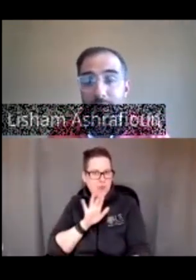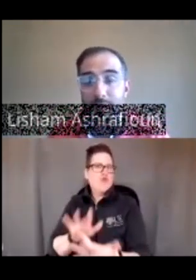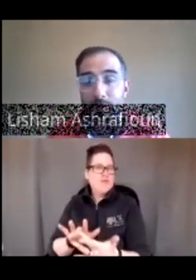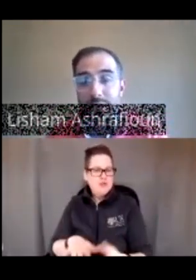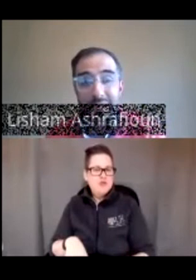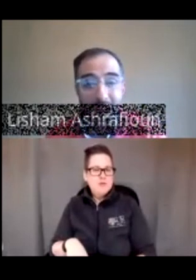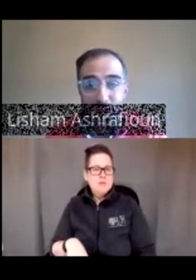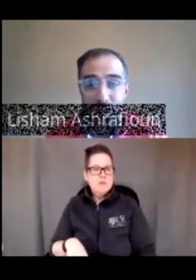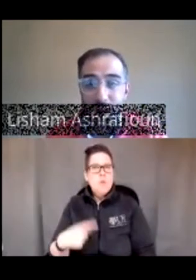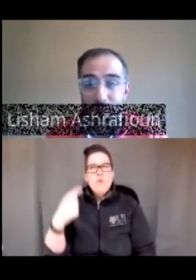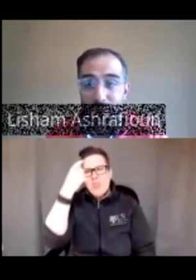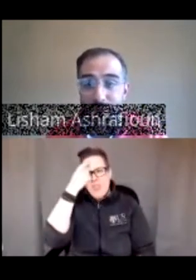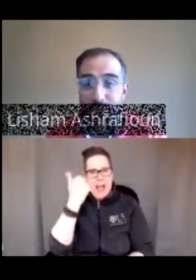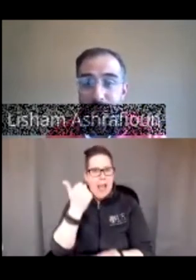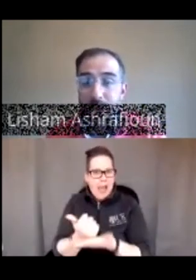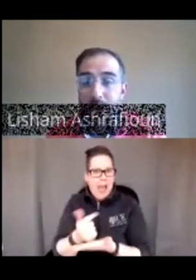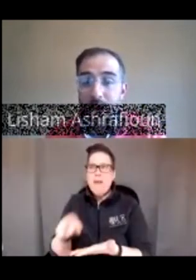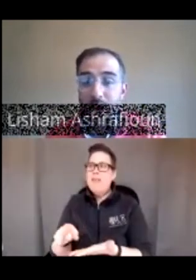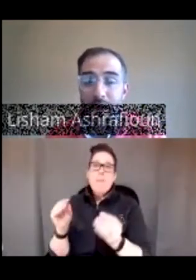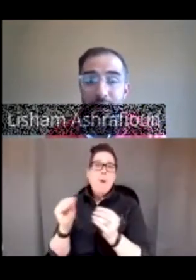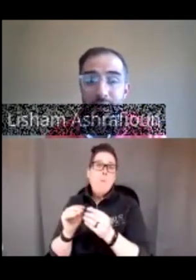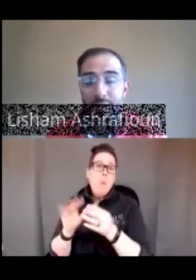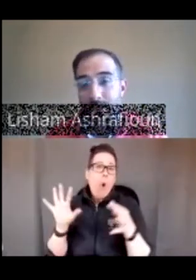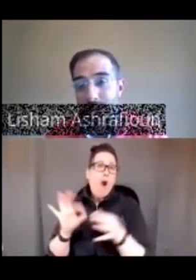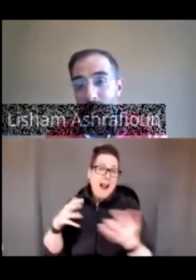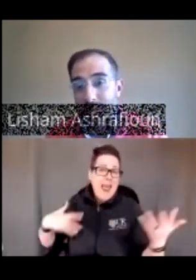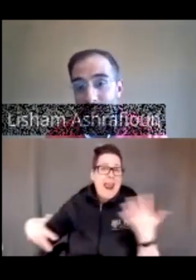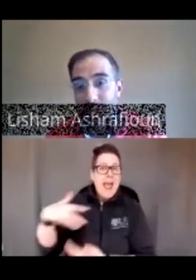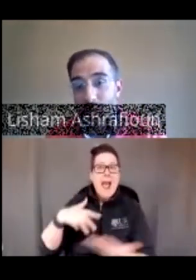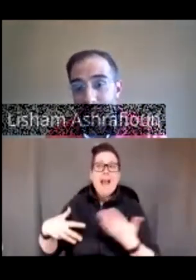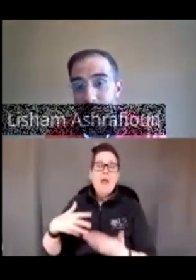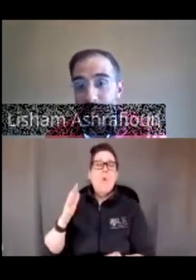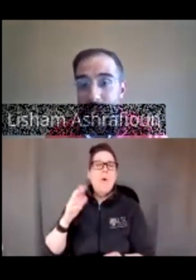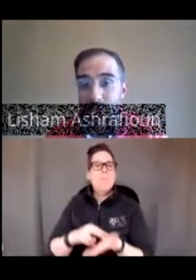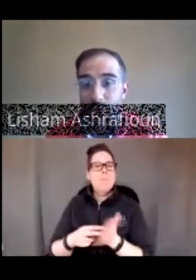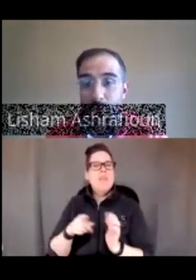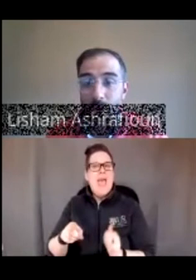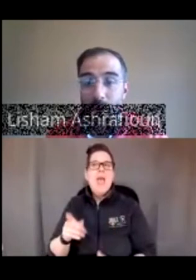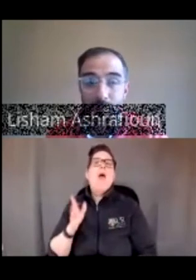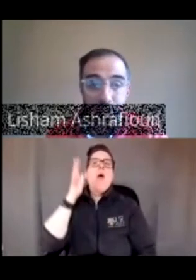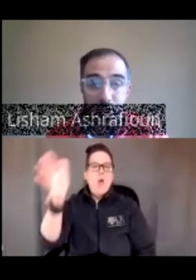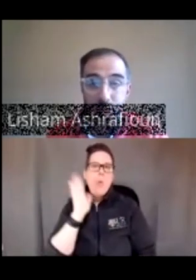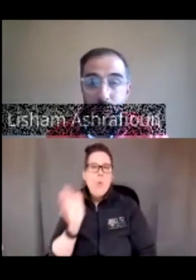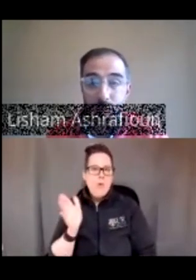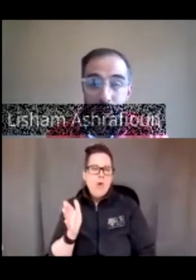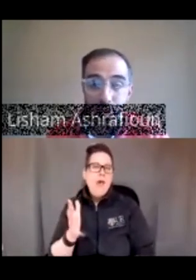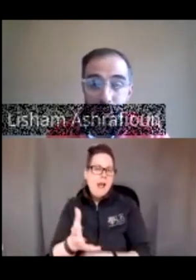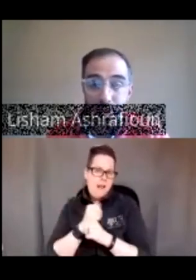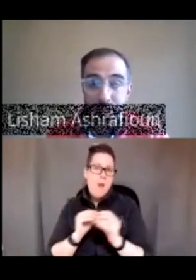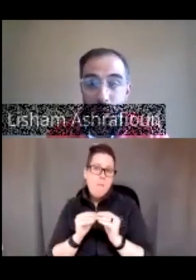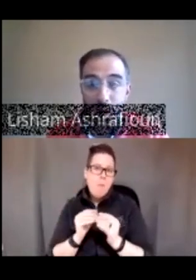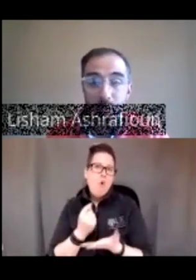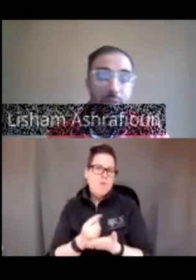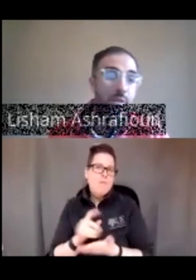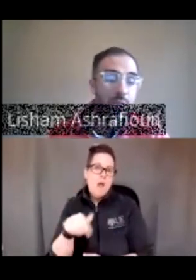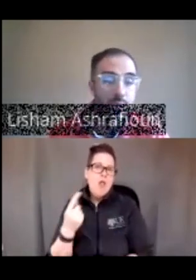increasing people's connection to others is going to ultimately also lead to a bridge to other treatments